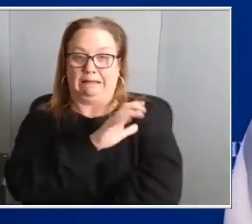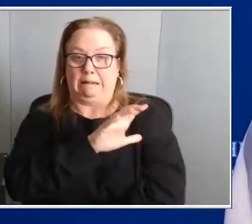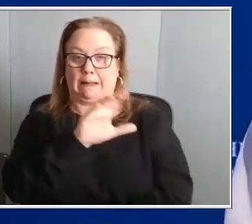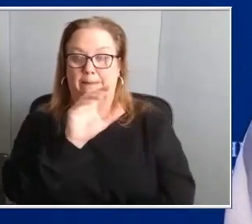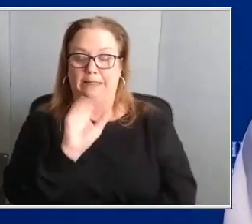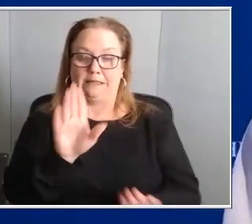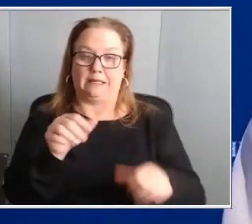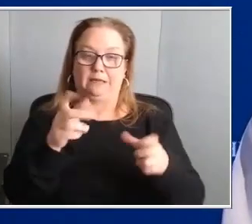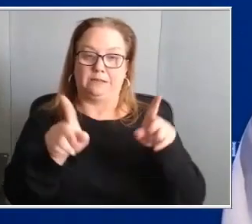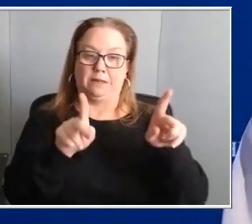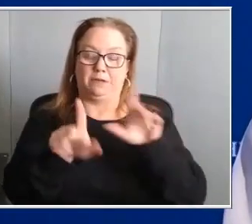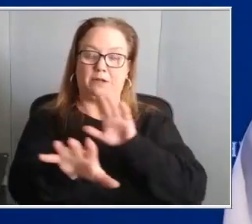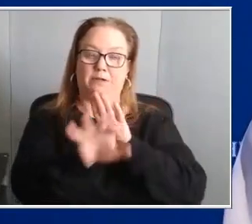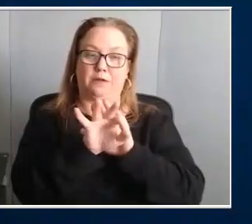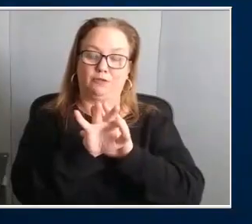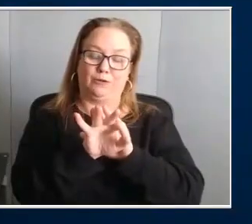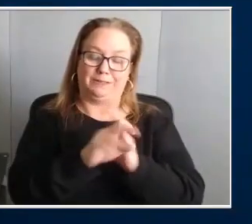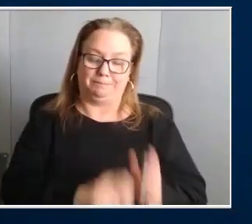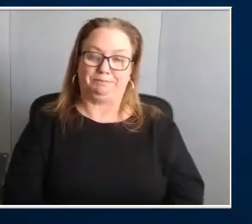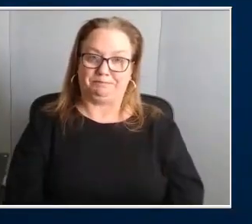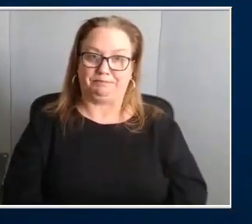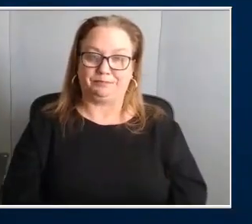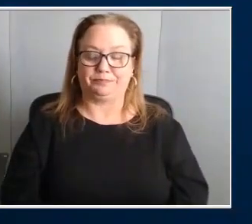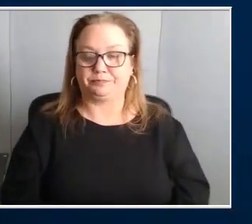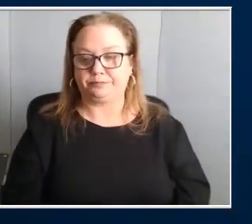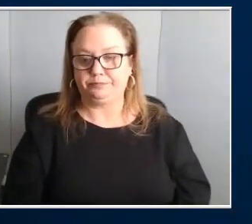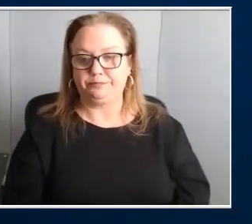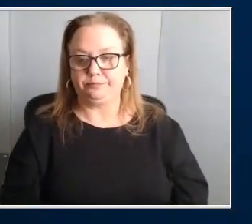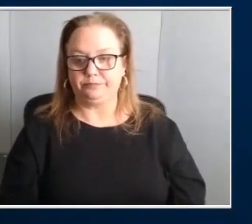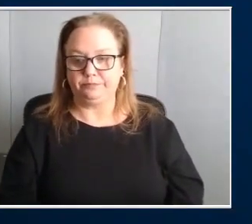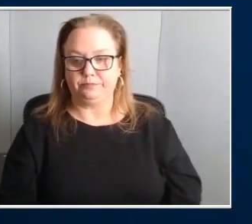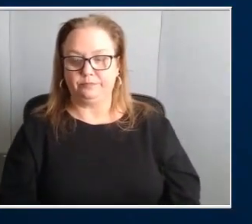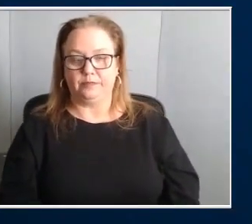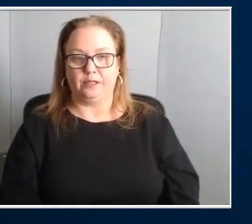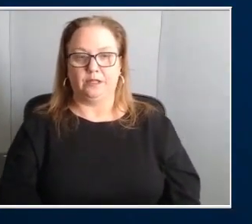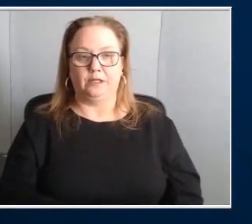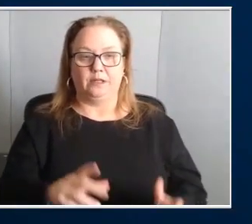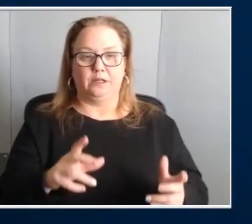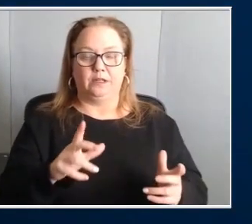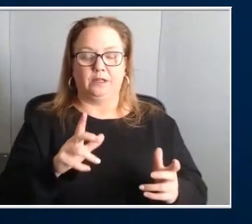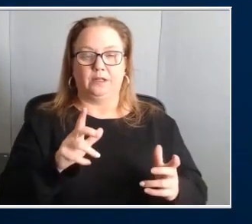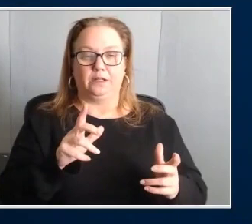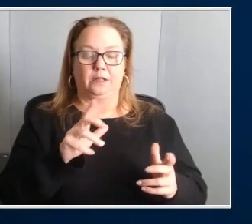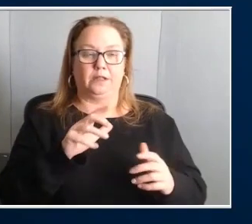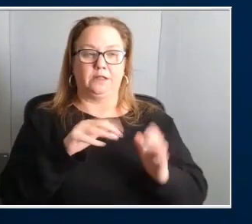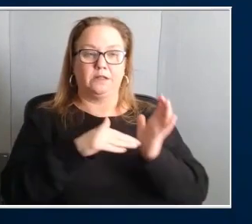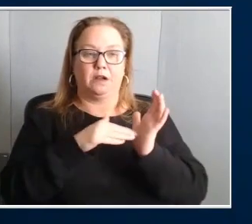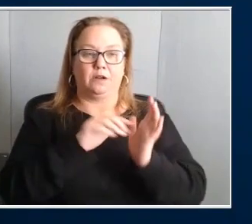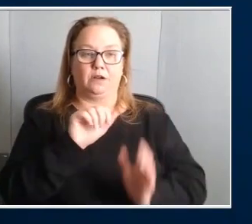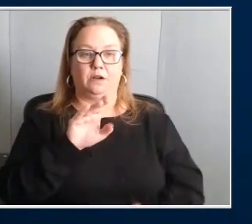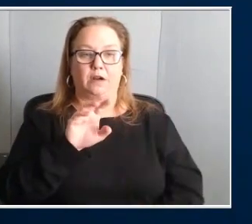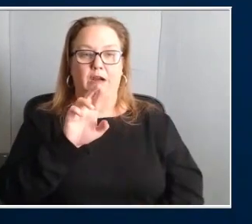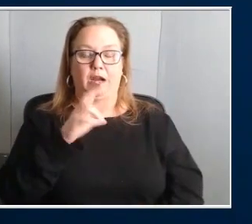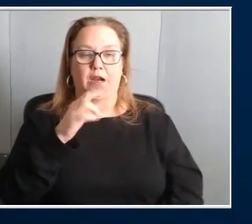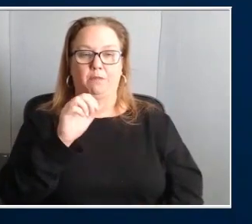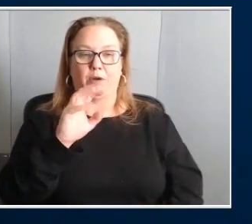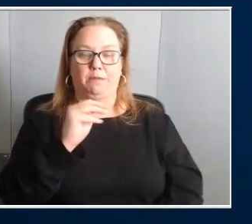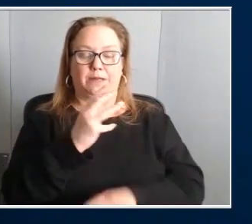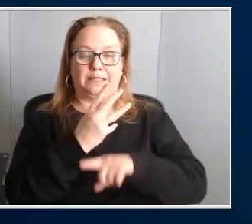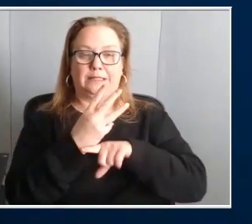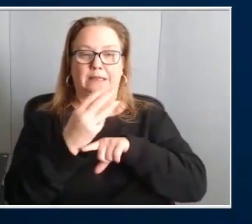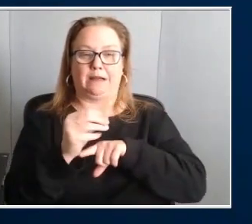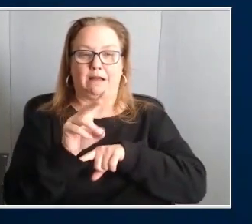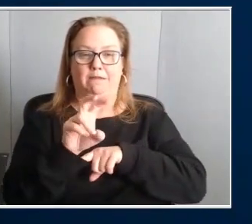the ability to choose as well. And just to say, I don't think there's any day on the immediate horizon that Dr. Abraham's going to be able to suck out viruses from her